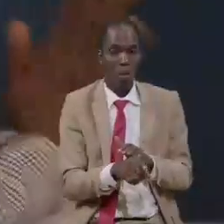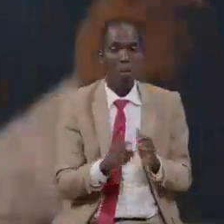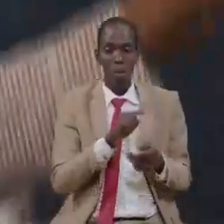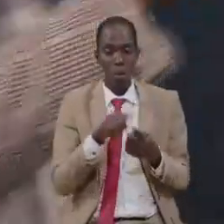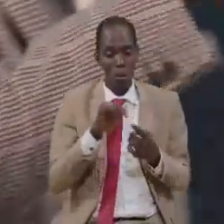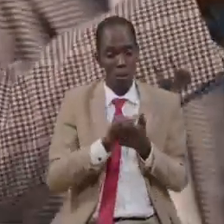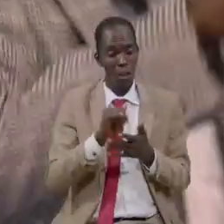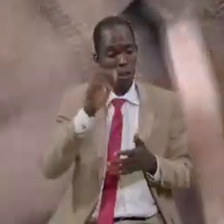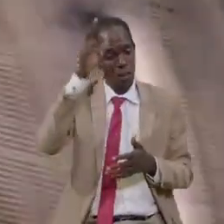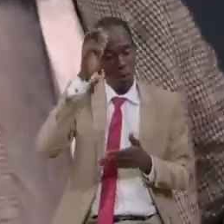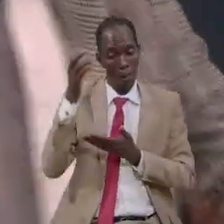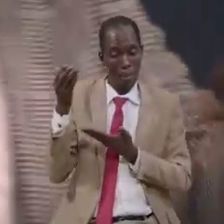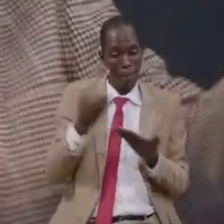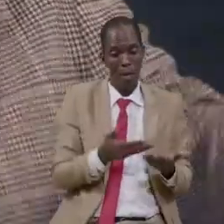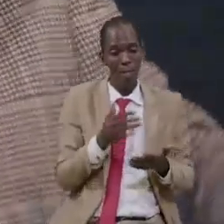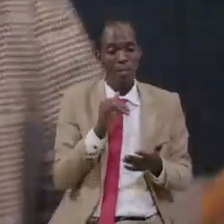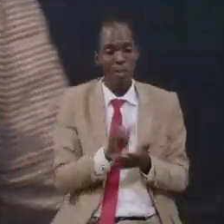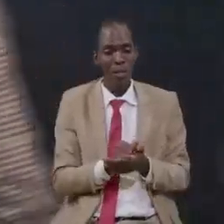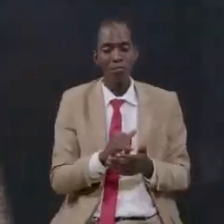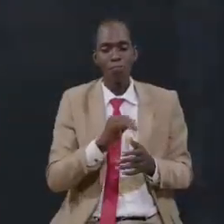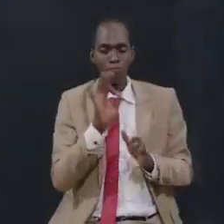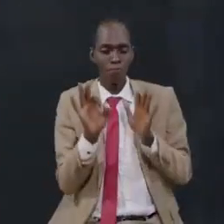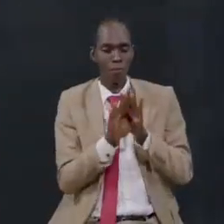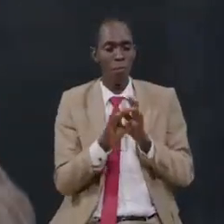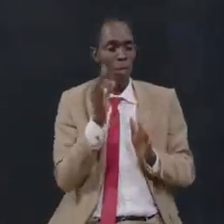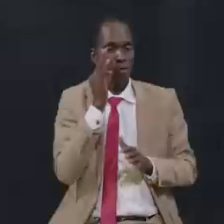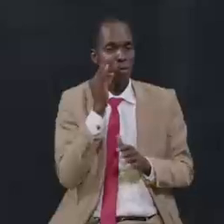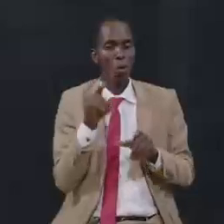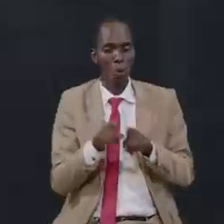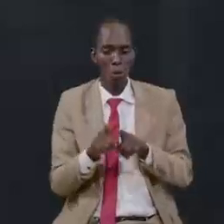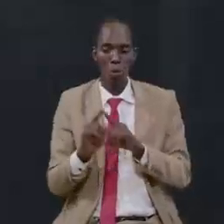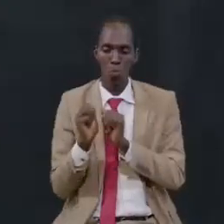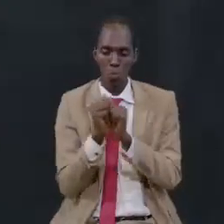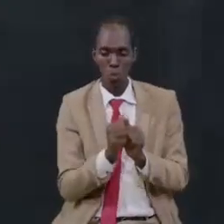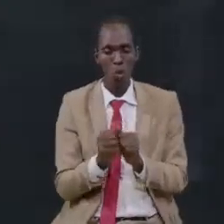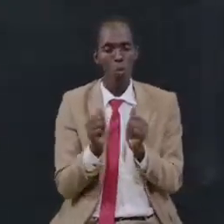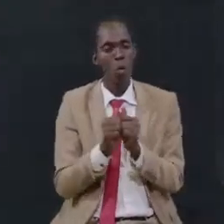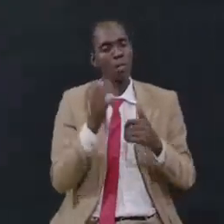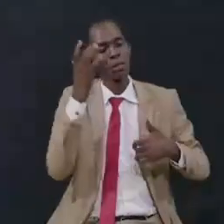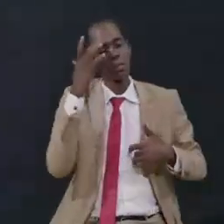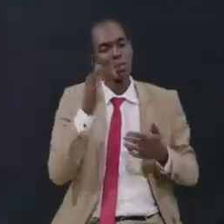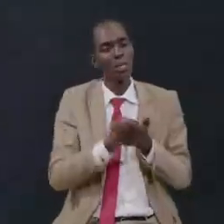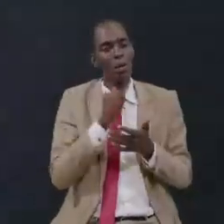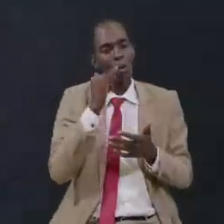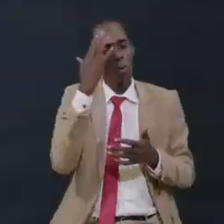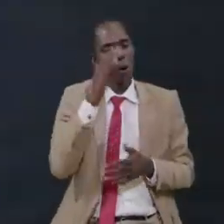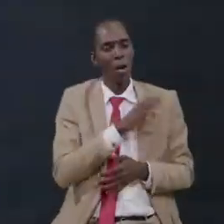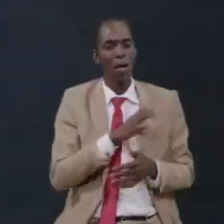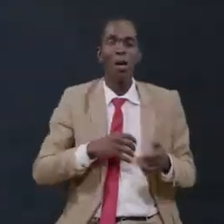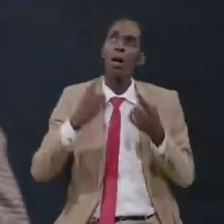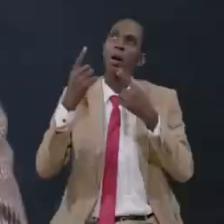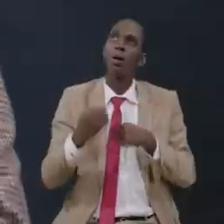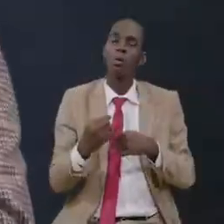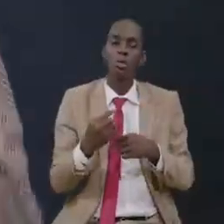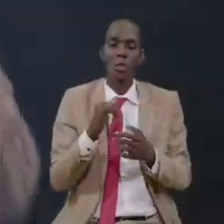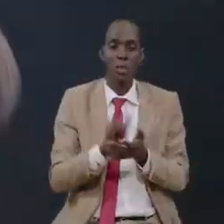brought sickness. And now, that's why Jesus came. I am come that they might have life.